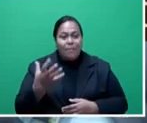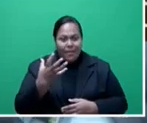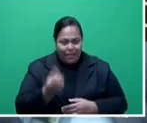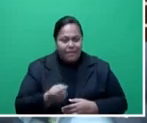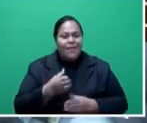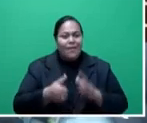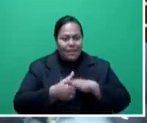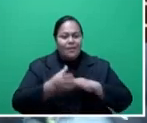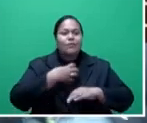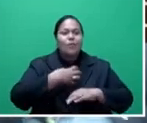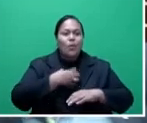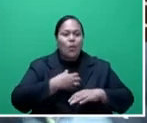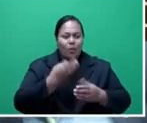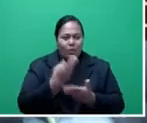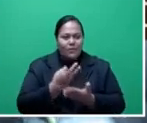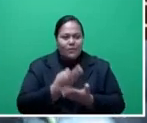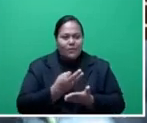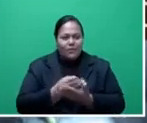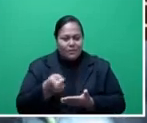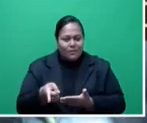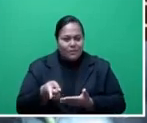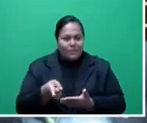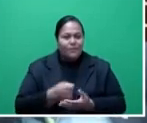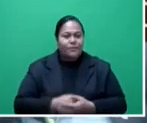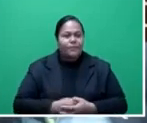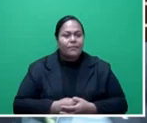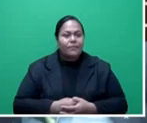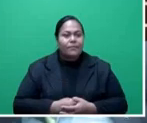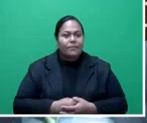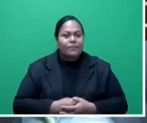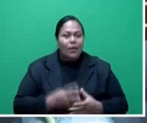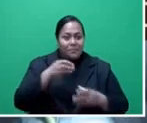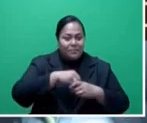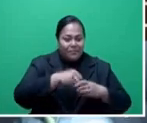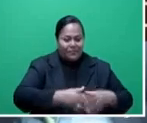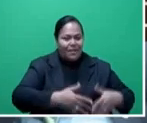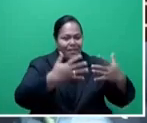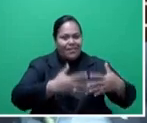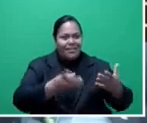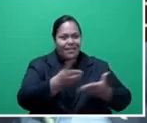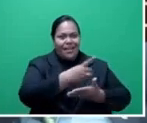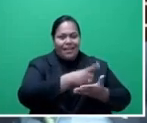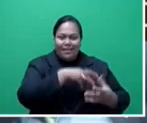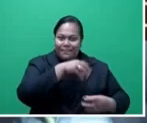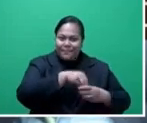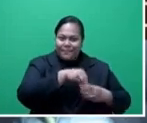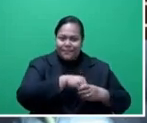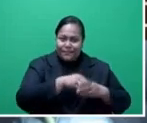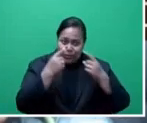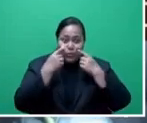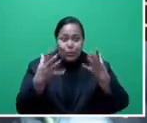the FDB after becoming part of the database. And this is an indication of